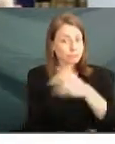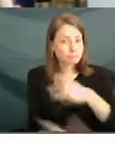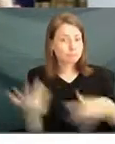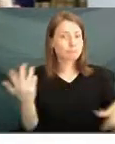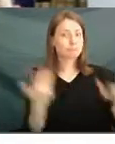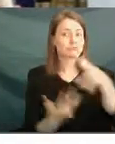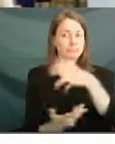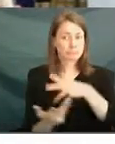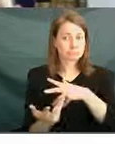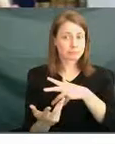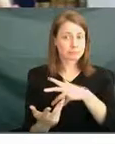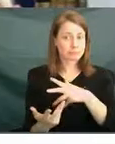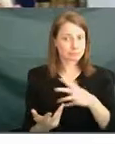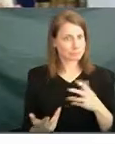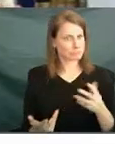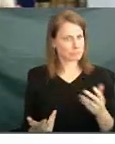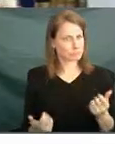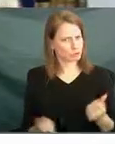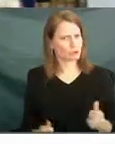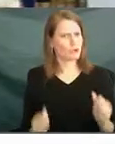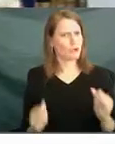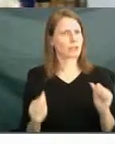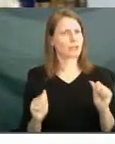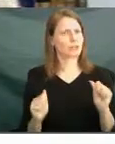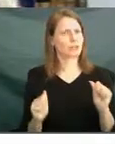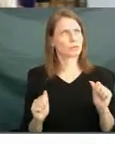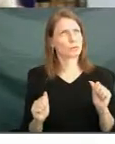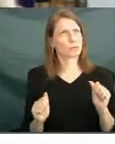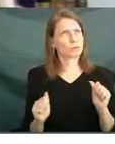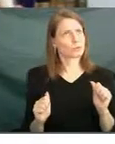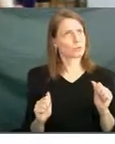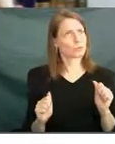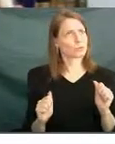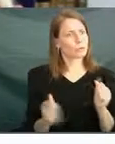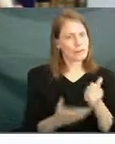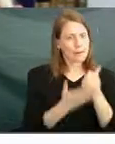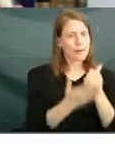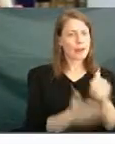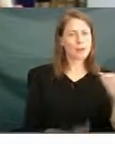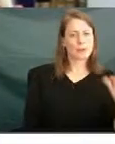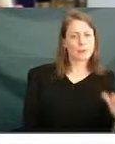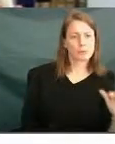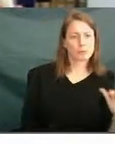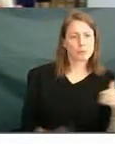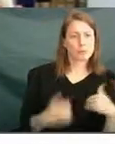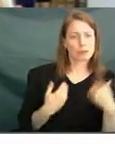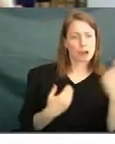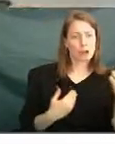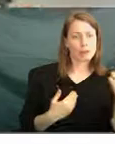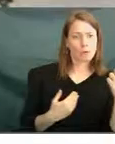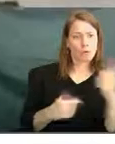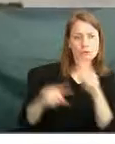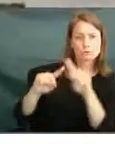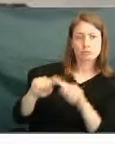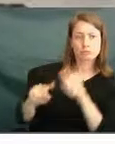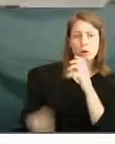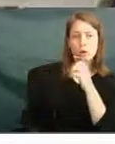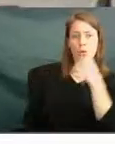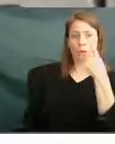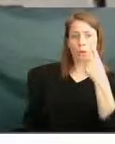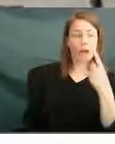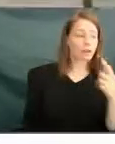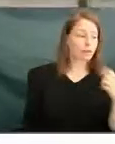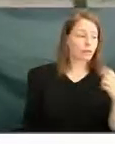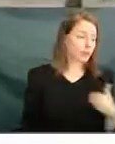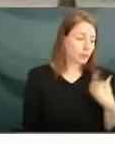confident or to rely on older persons. The small ones should be safe, and the older ones should see that the small ones